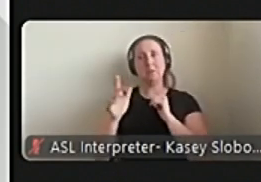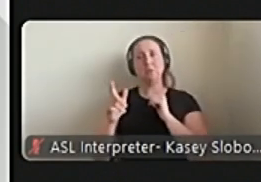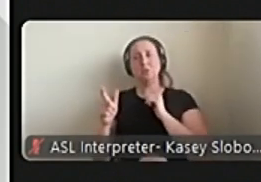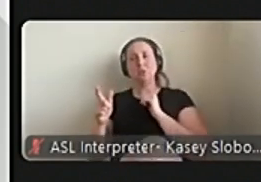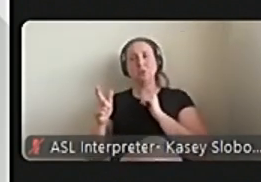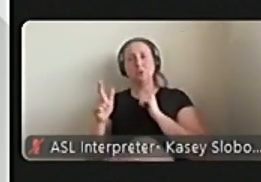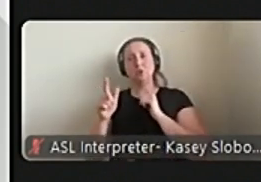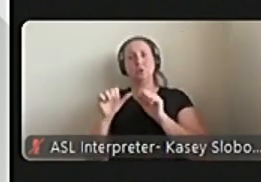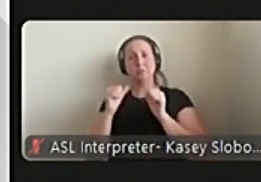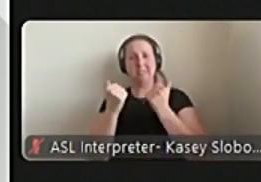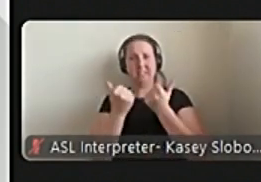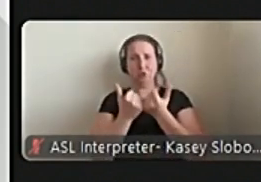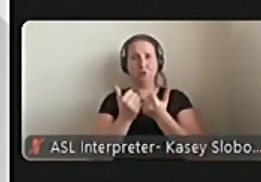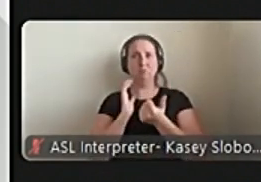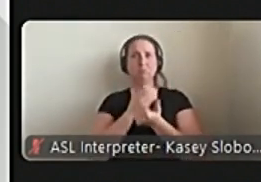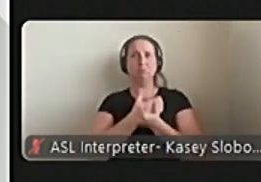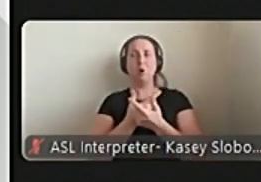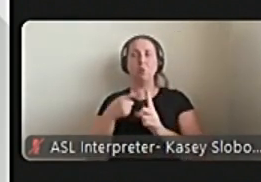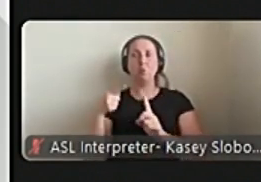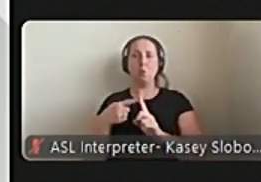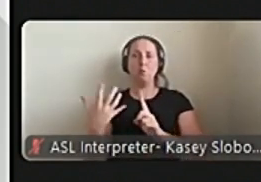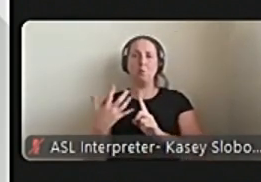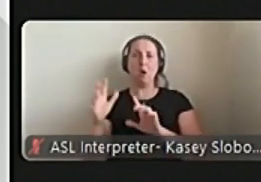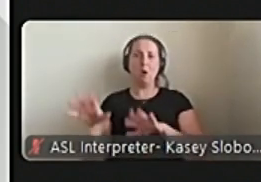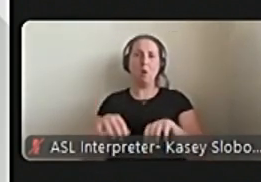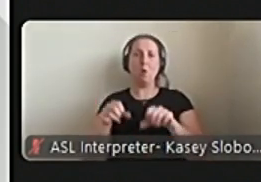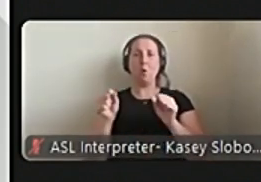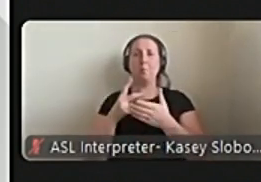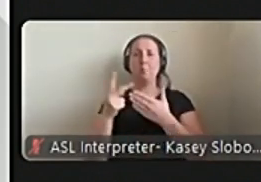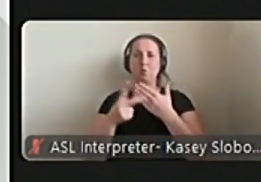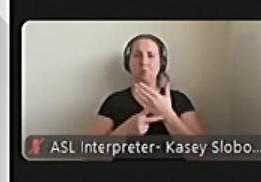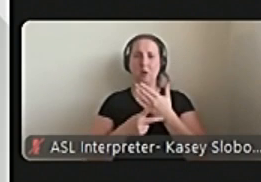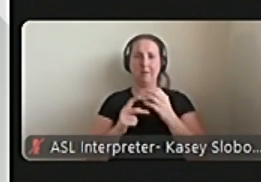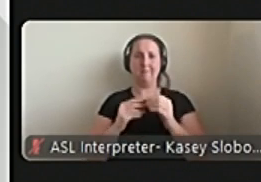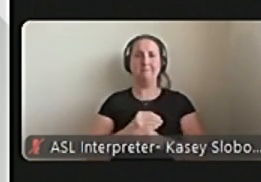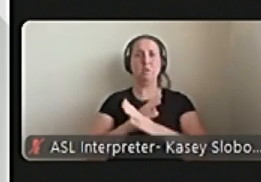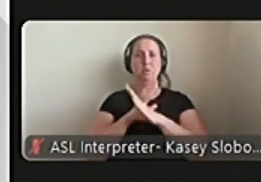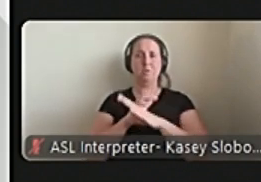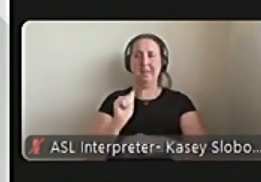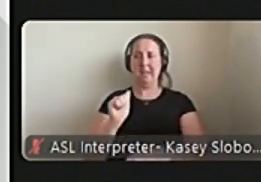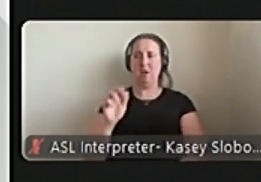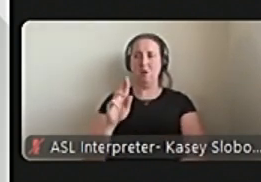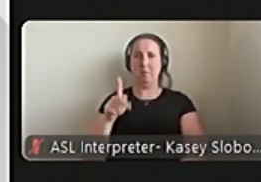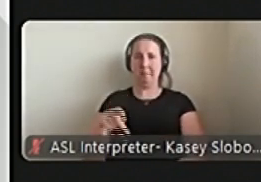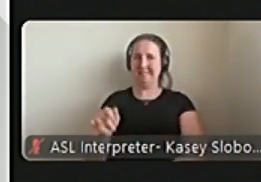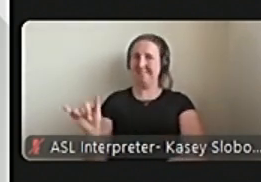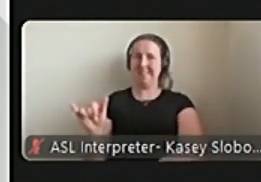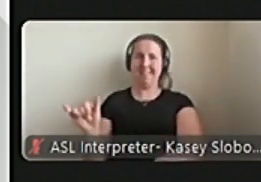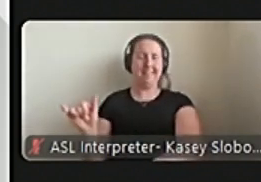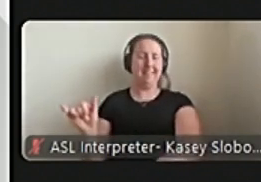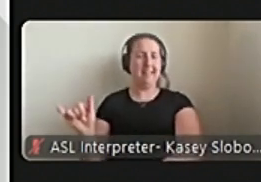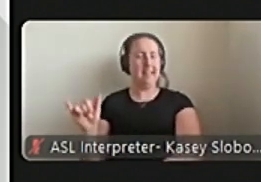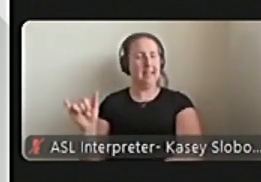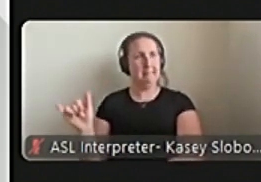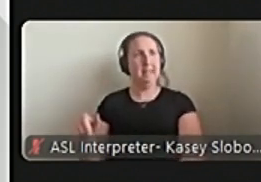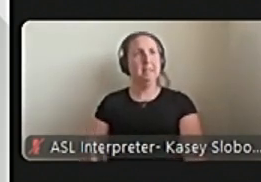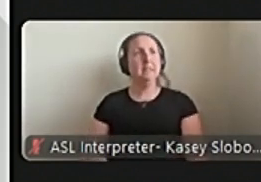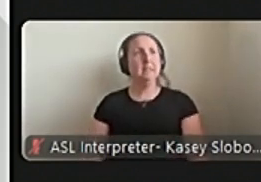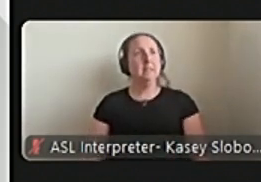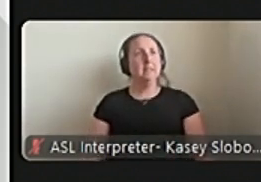to host virtual programs. I know AARP does that same thing, and you know, it's a